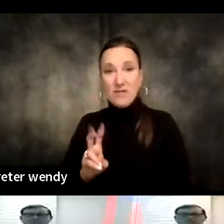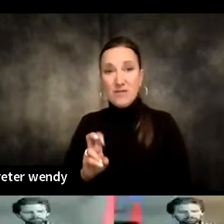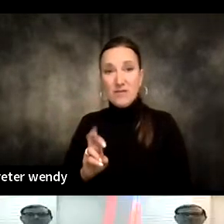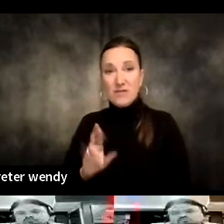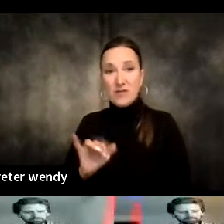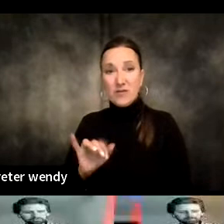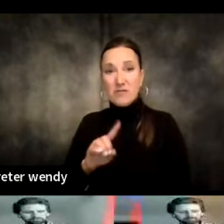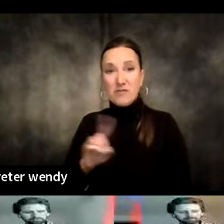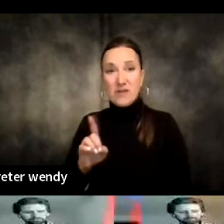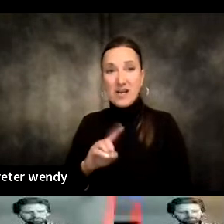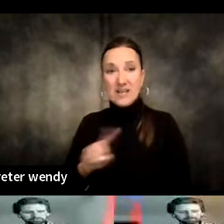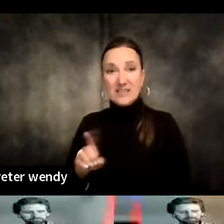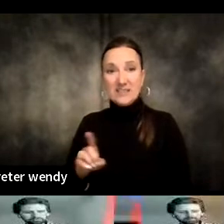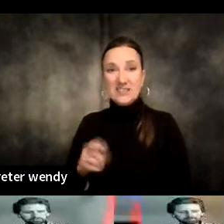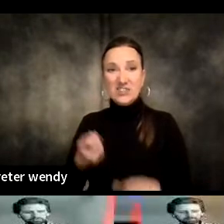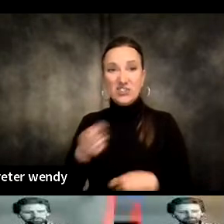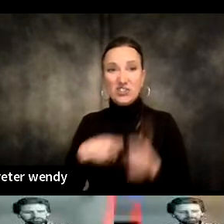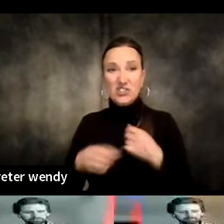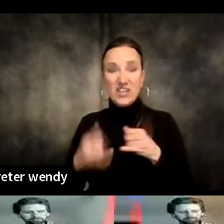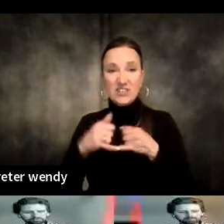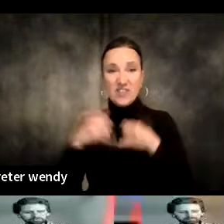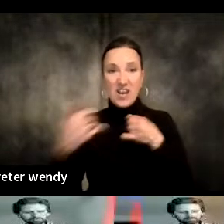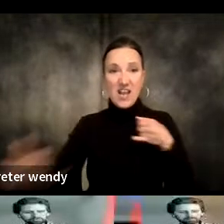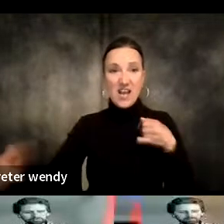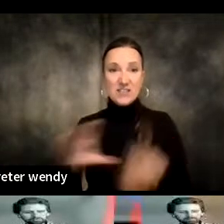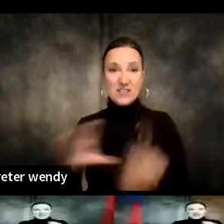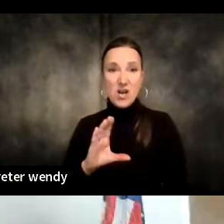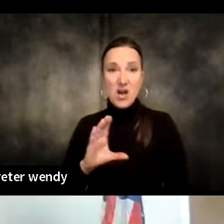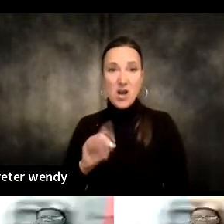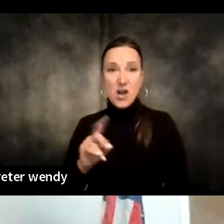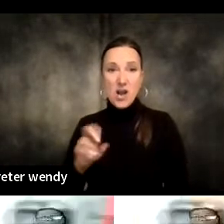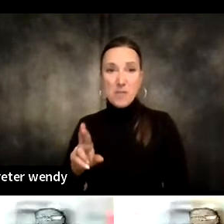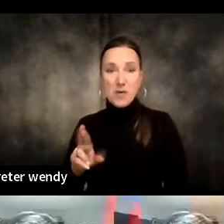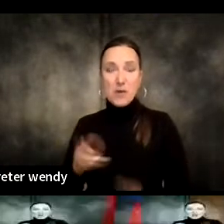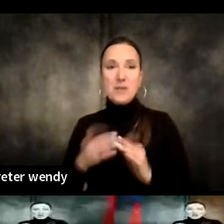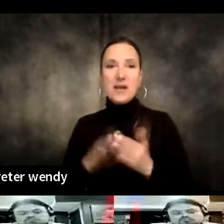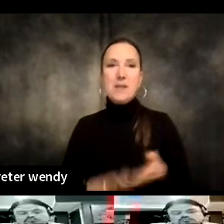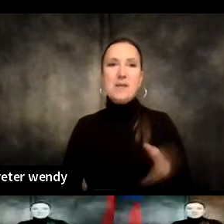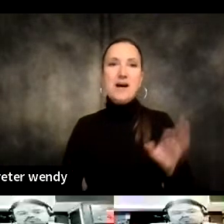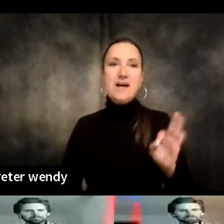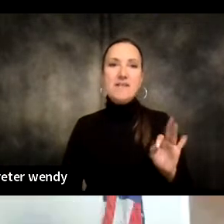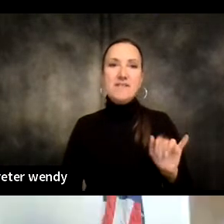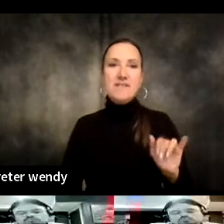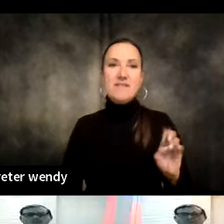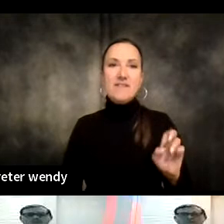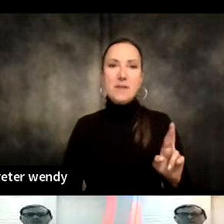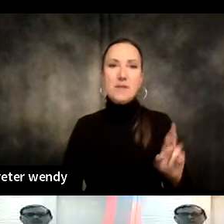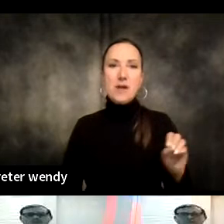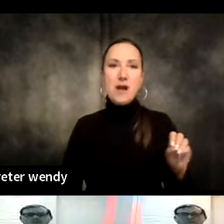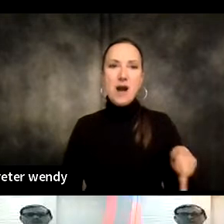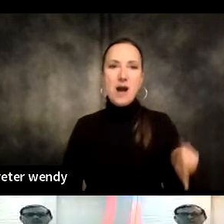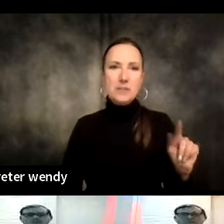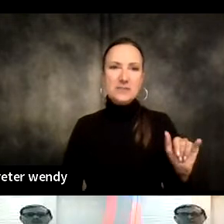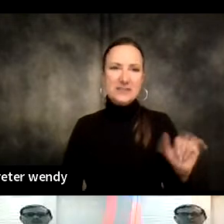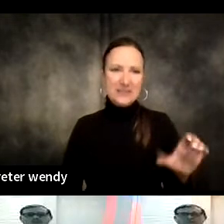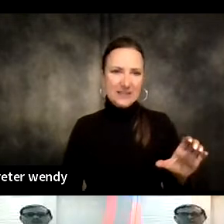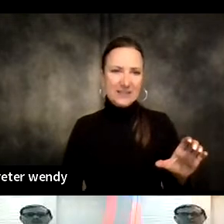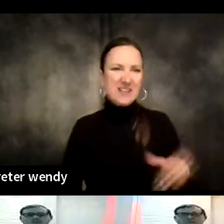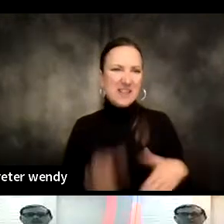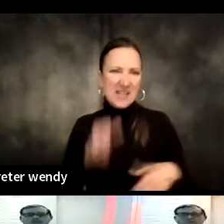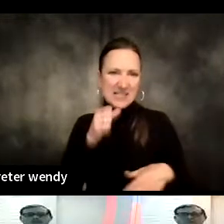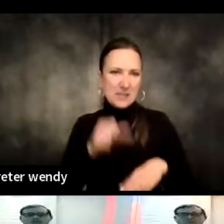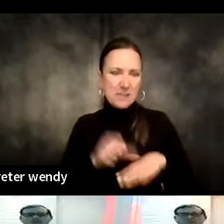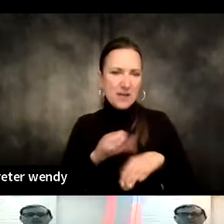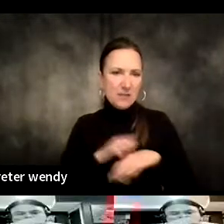out the copper line, transferring it to fiber optic in people's homes. Some of you may have got letters in response on